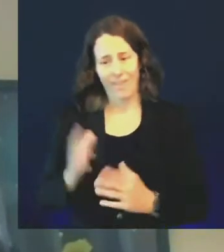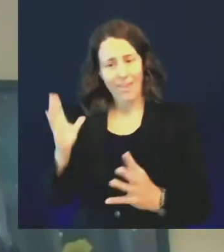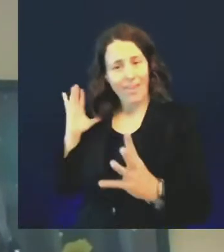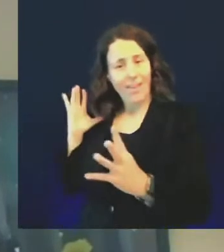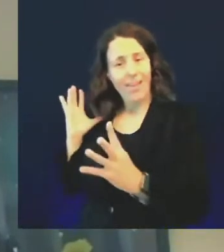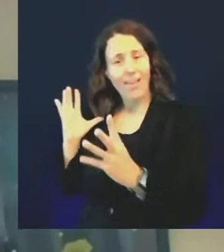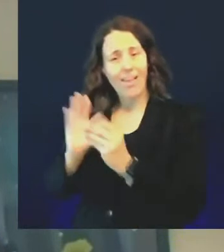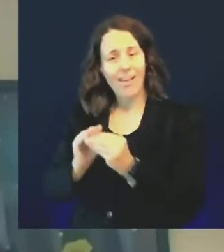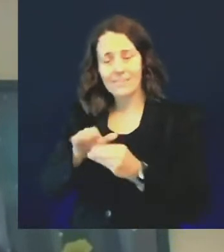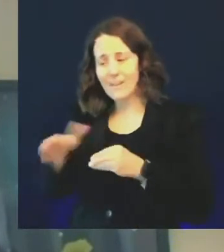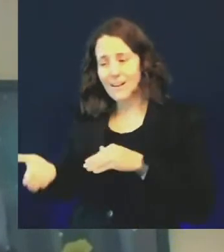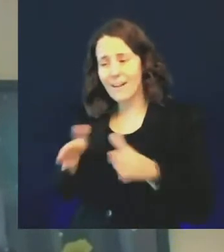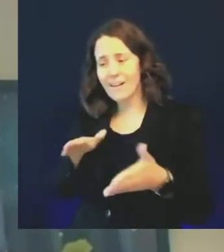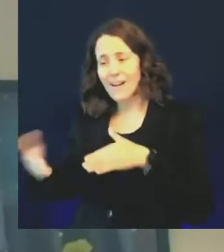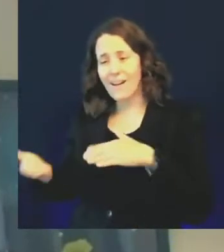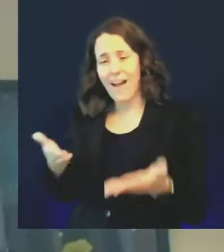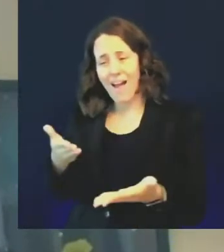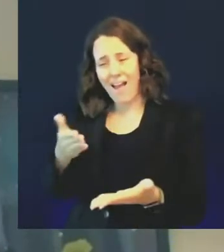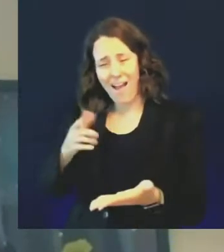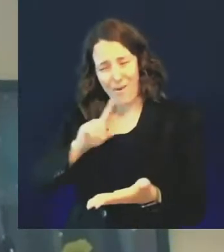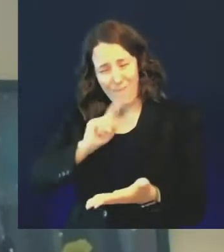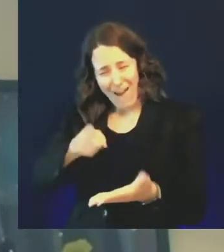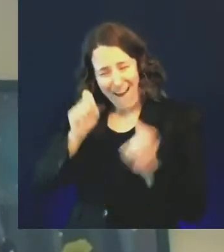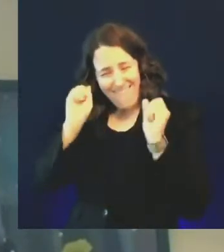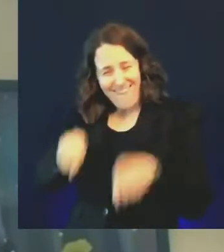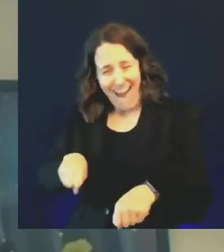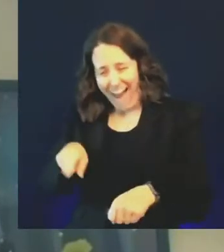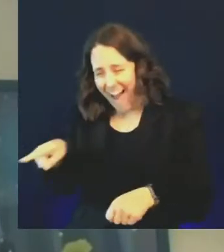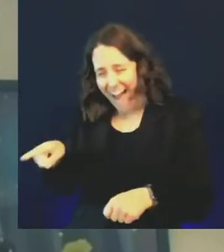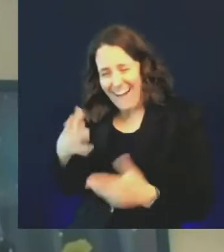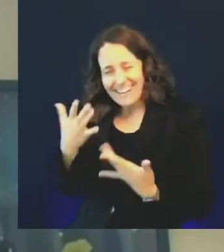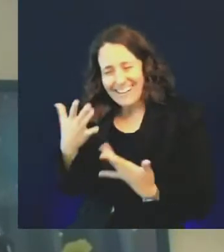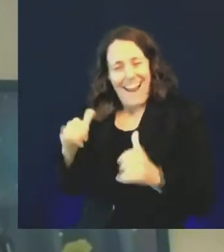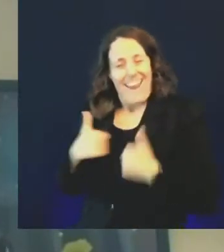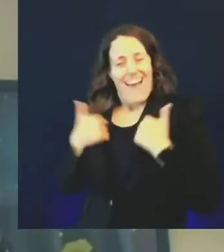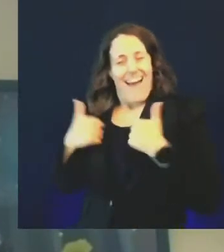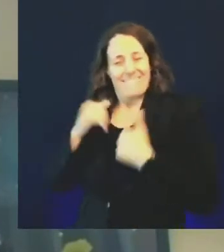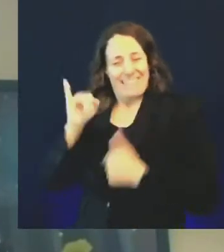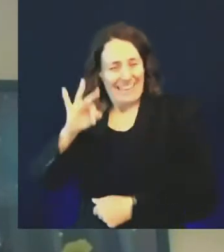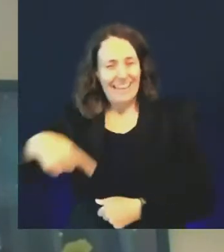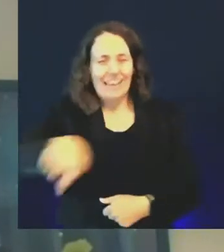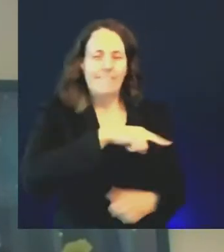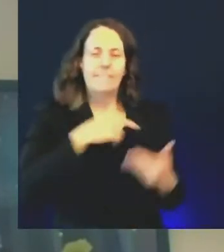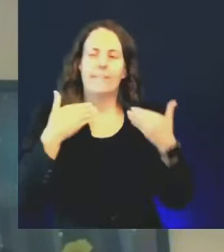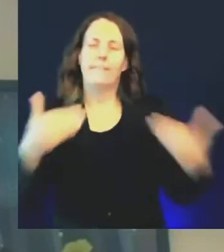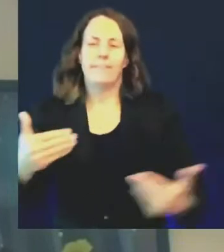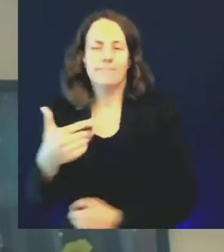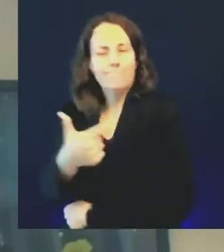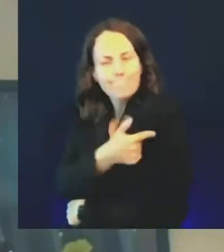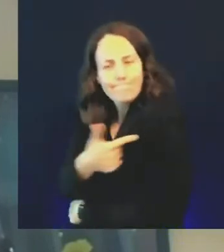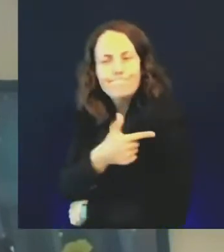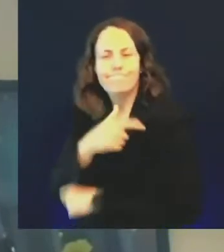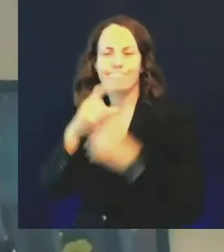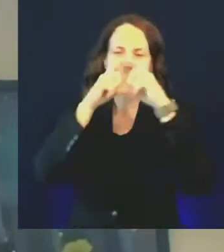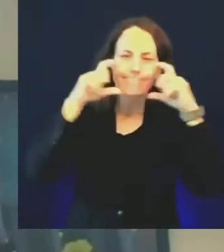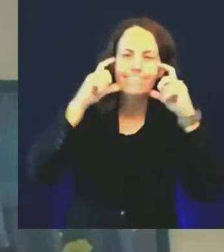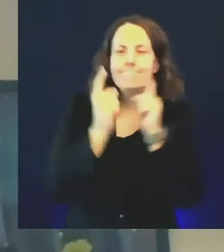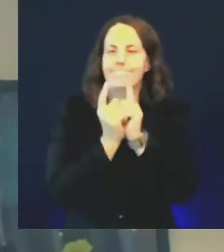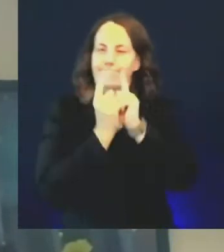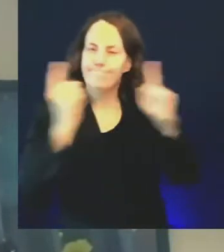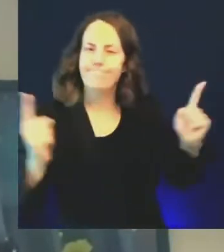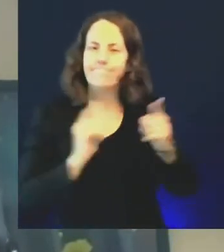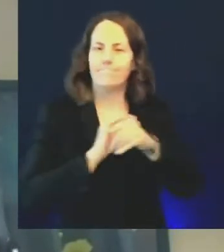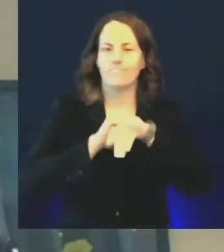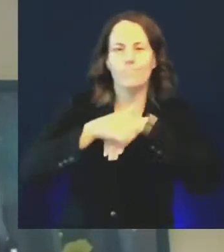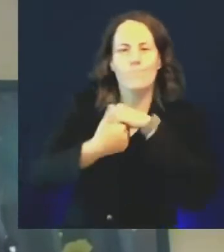preventable, and we prevent these deaths and hospitalizations by getting vaccinated. It is in our